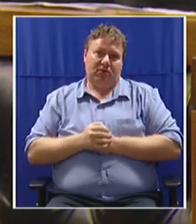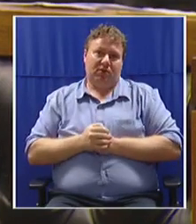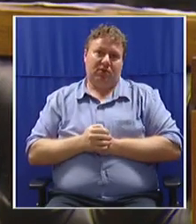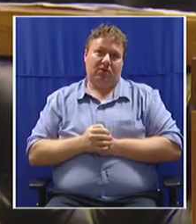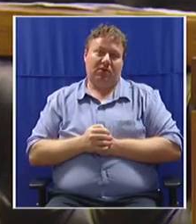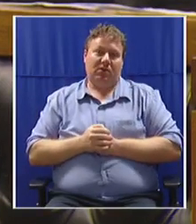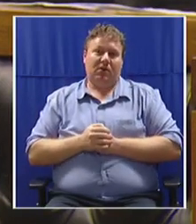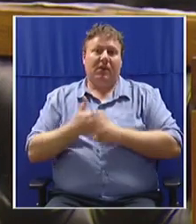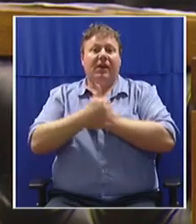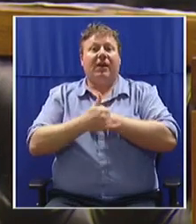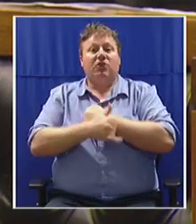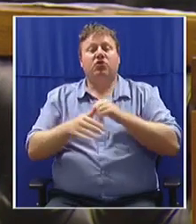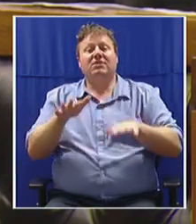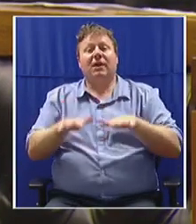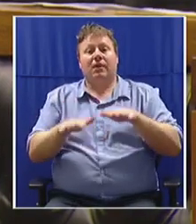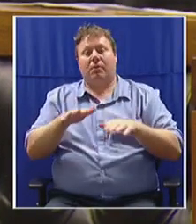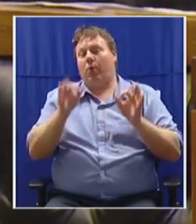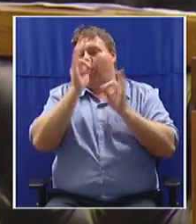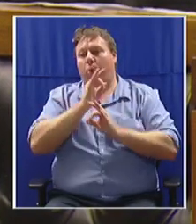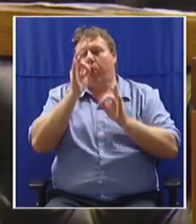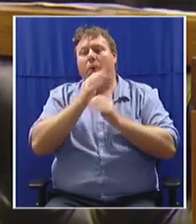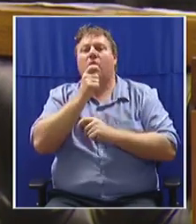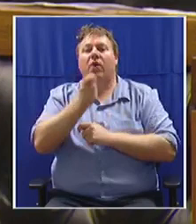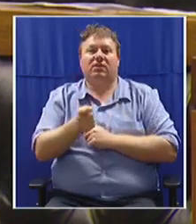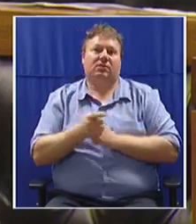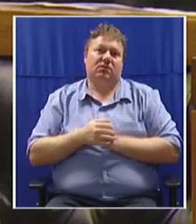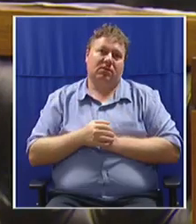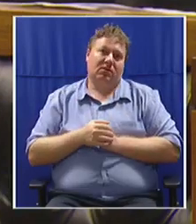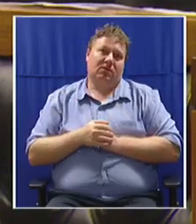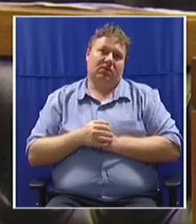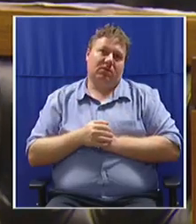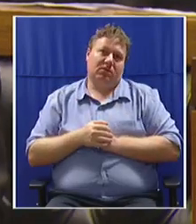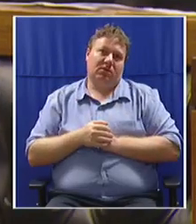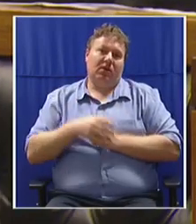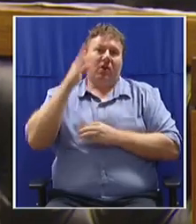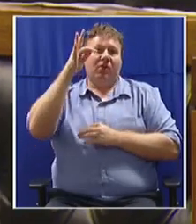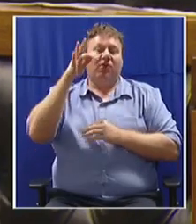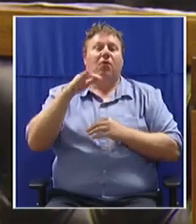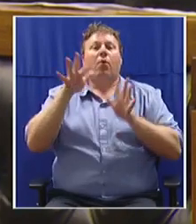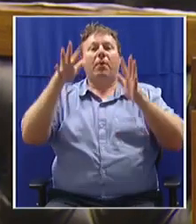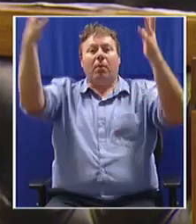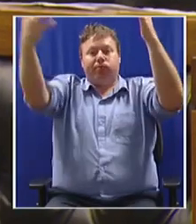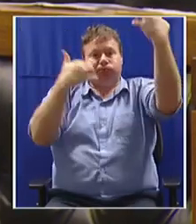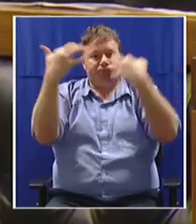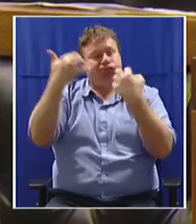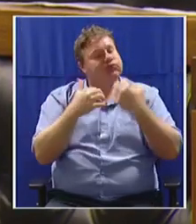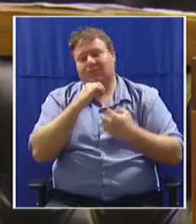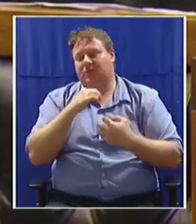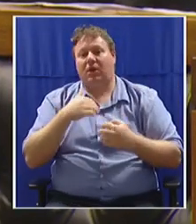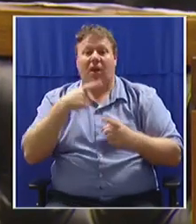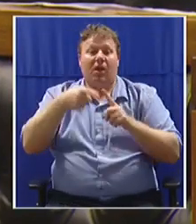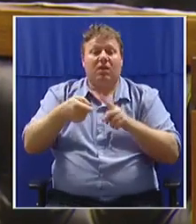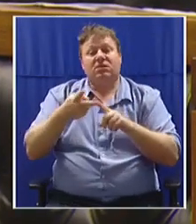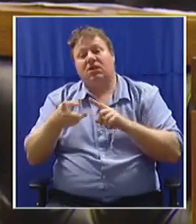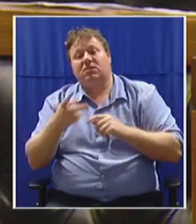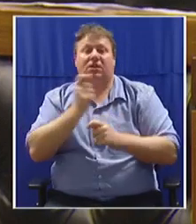stable. There's no threat that you can say there's foreign invasion, there's this and this. Our intelligence structures are